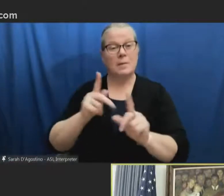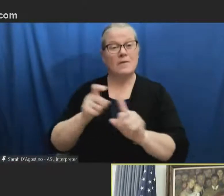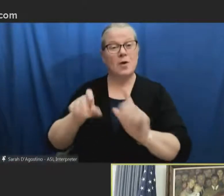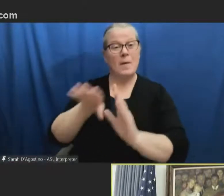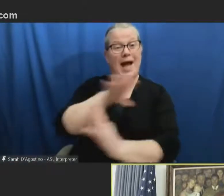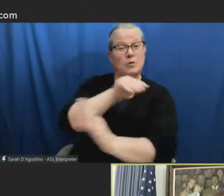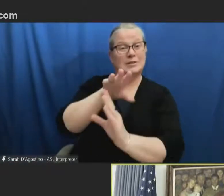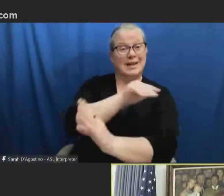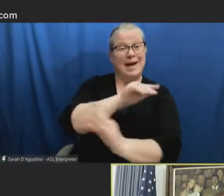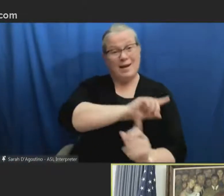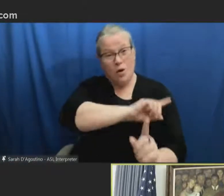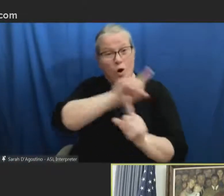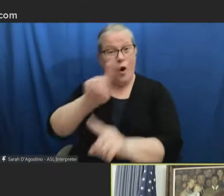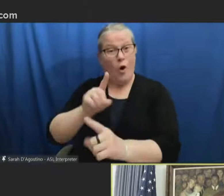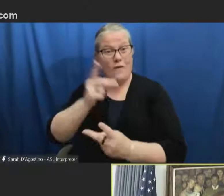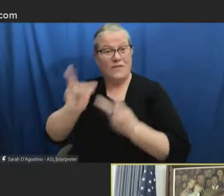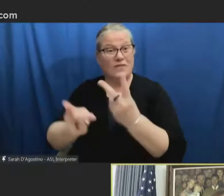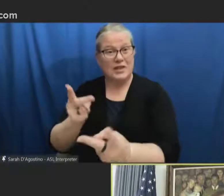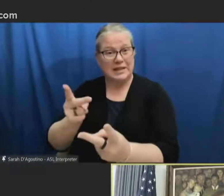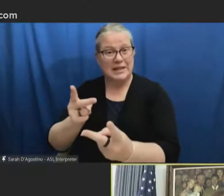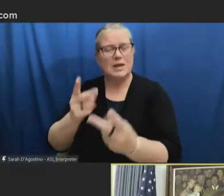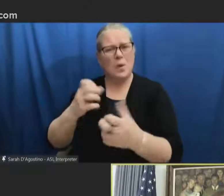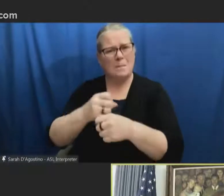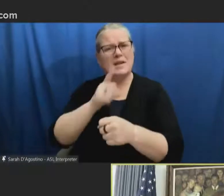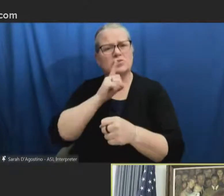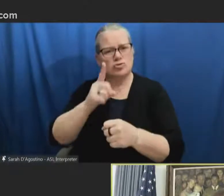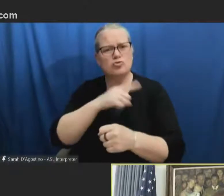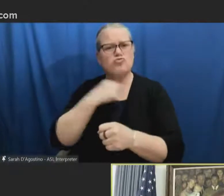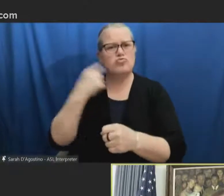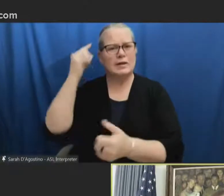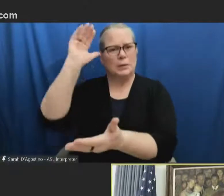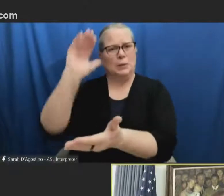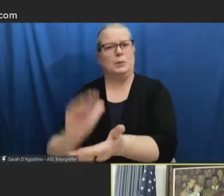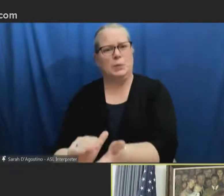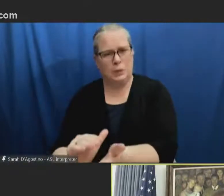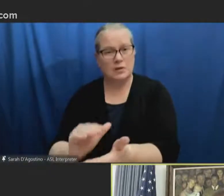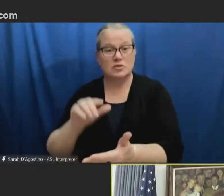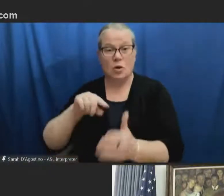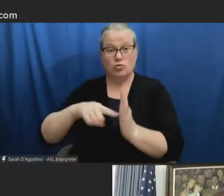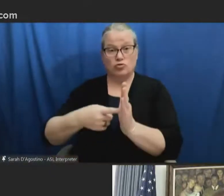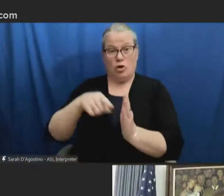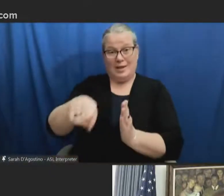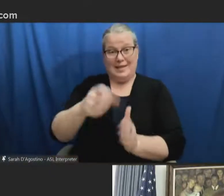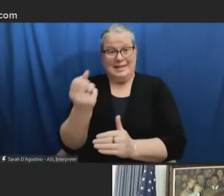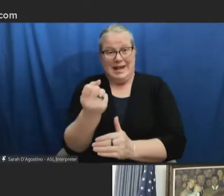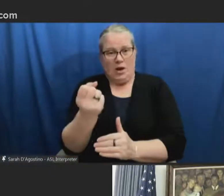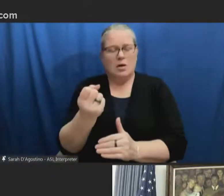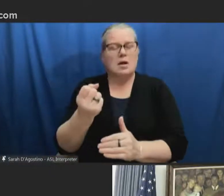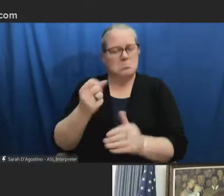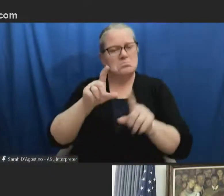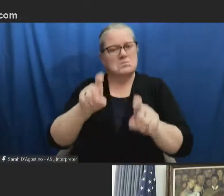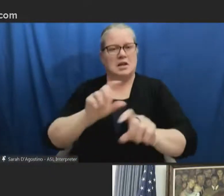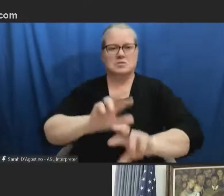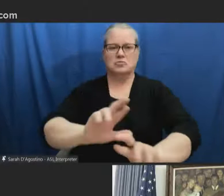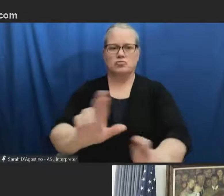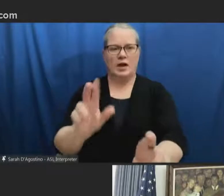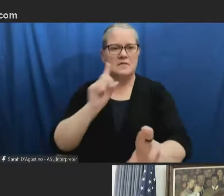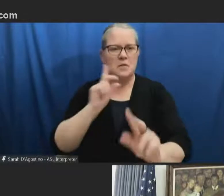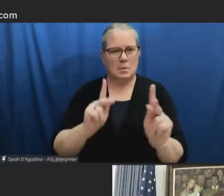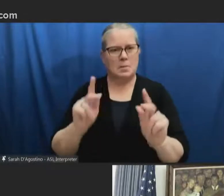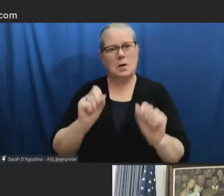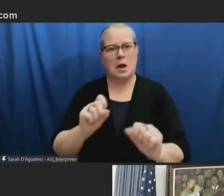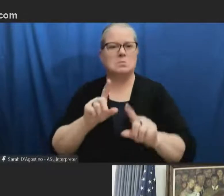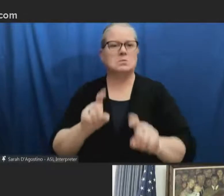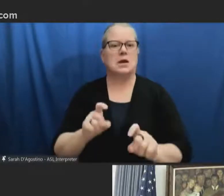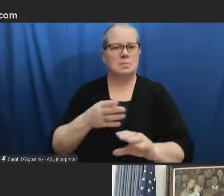testing available at all the nursing homes to be able to do that starting Saturday. And just one other quick follow-up question. Do you have